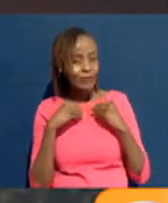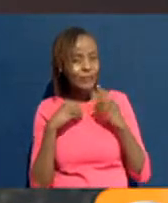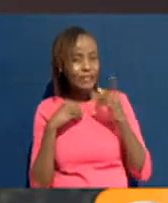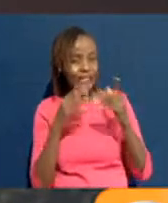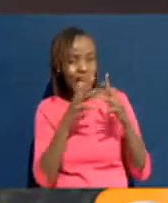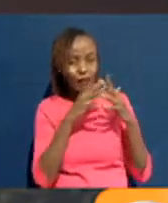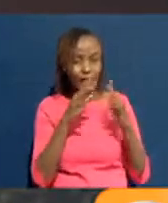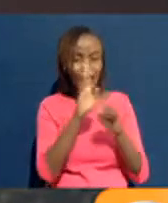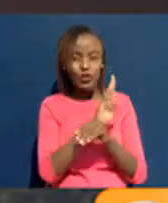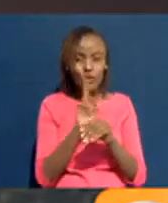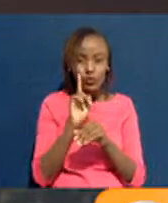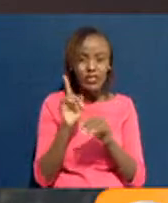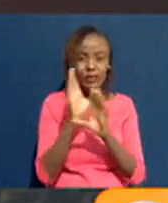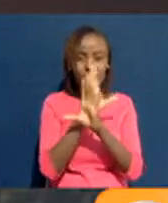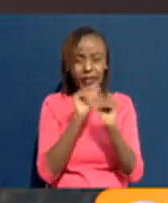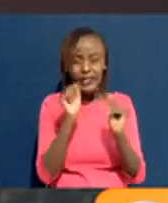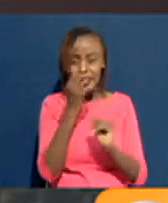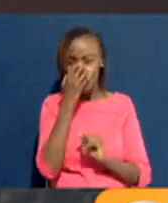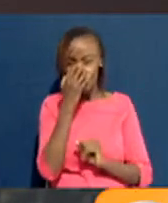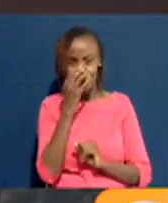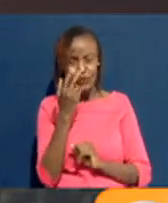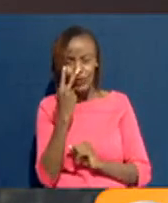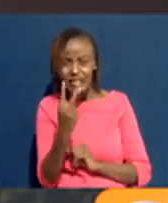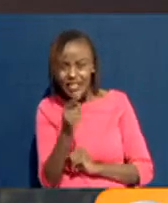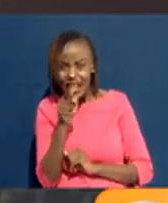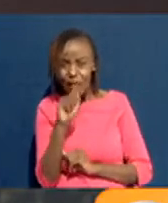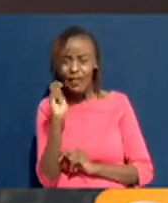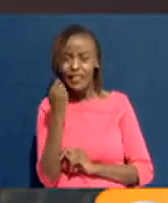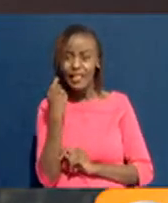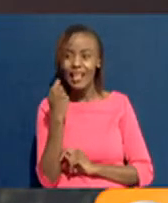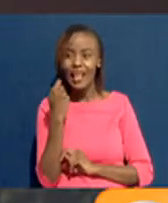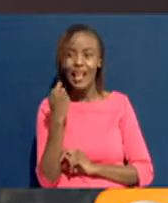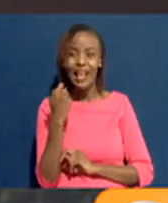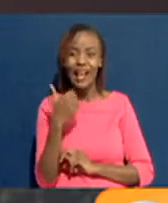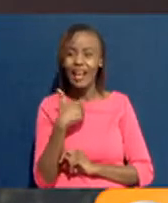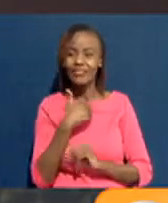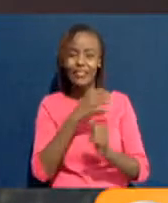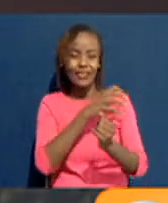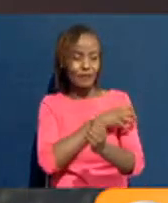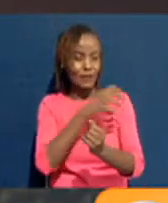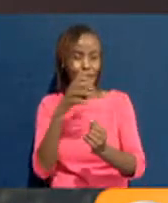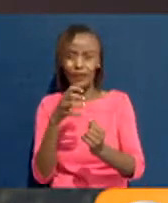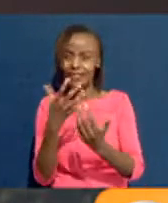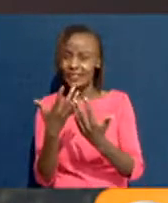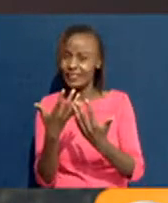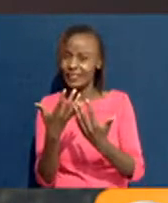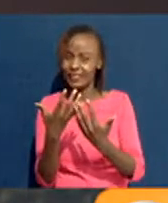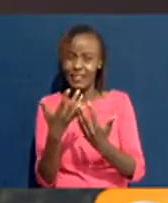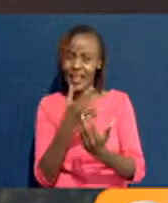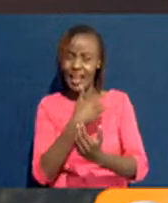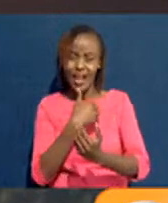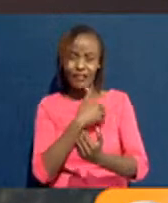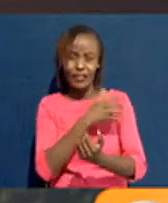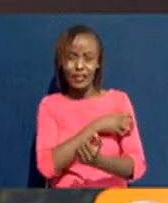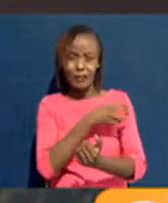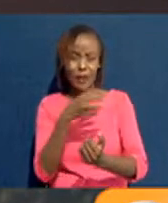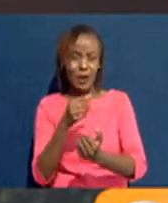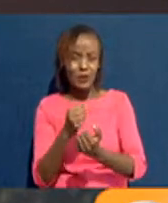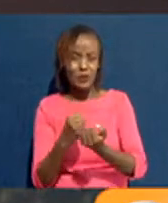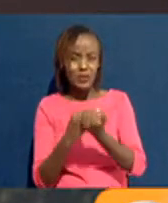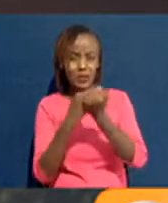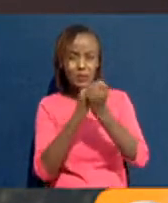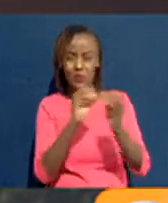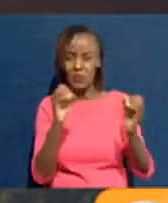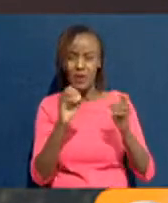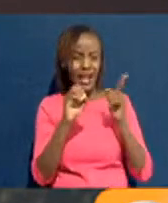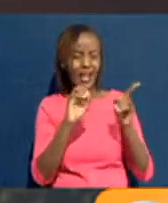and if you look at the context of Kenya is not, does not even have the capacity, to be honest with you, to fix. Our Kenyan police are so